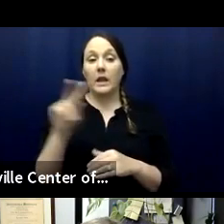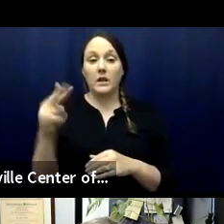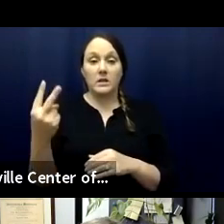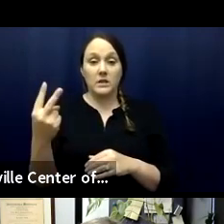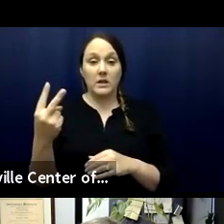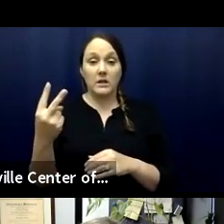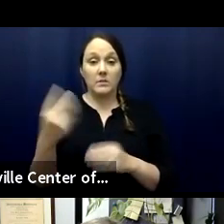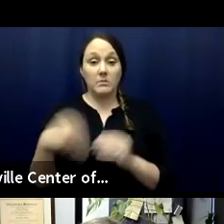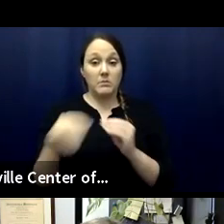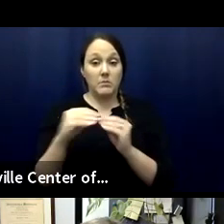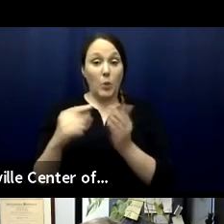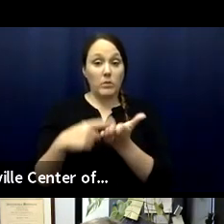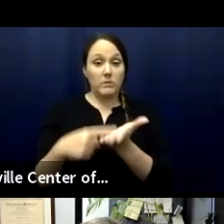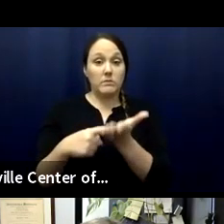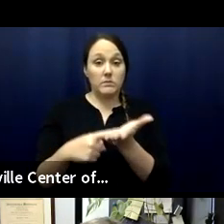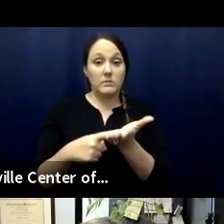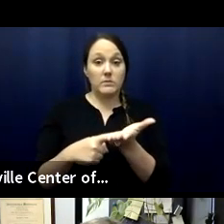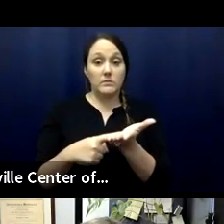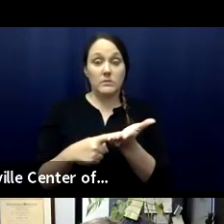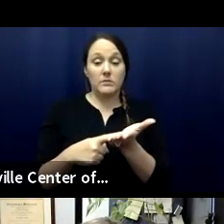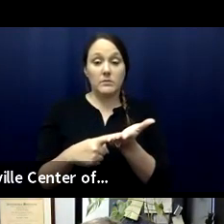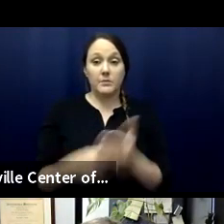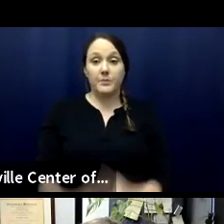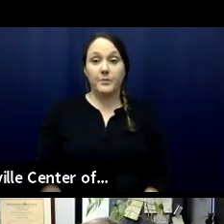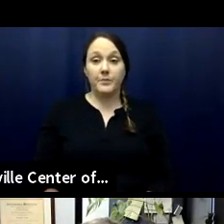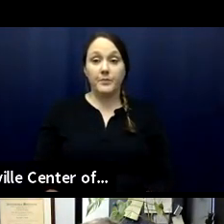Further discussion.